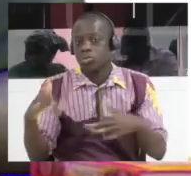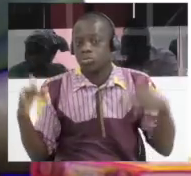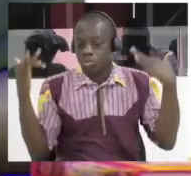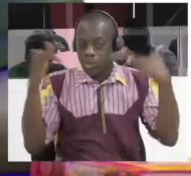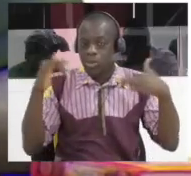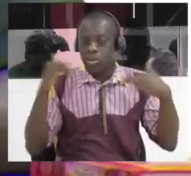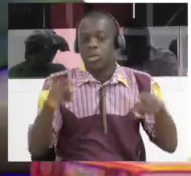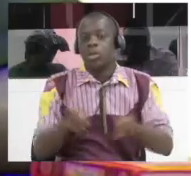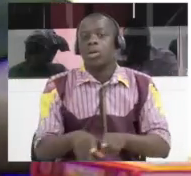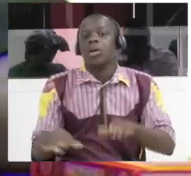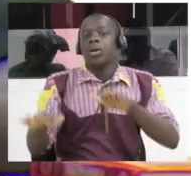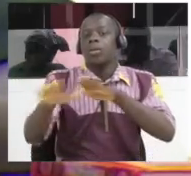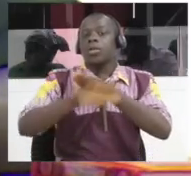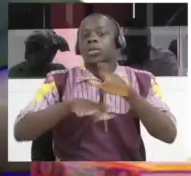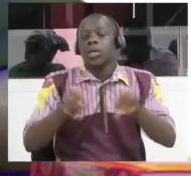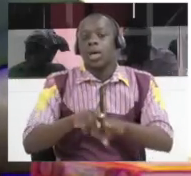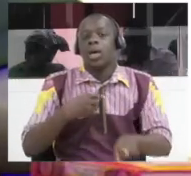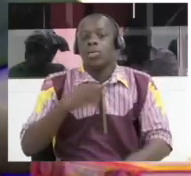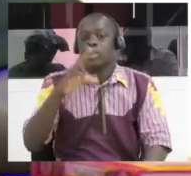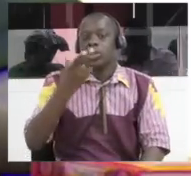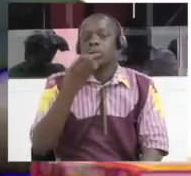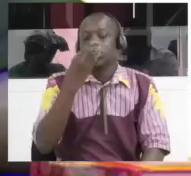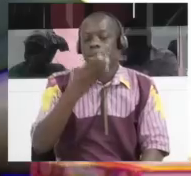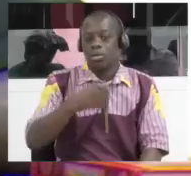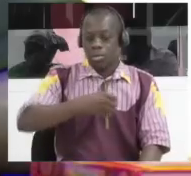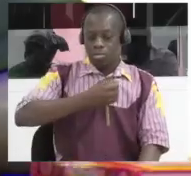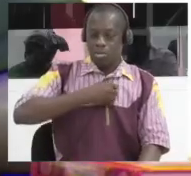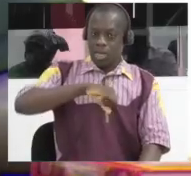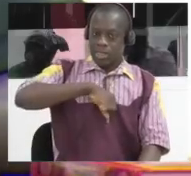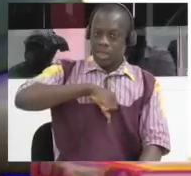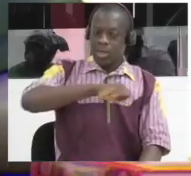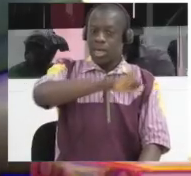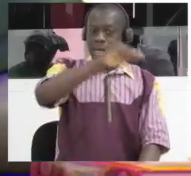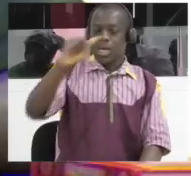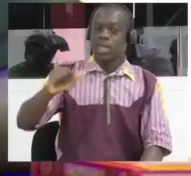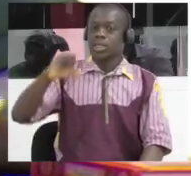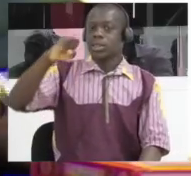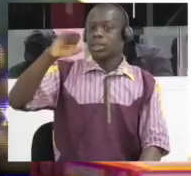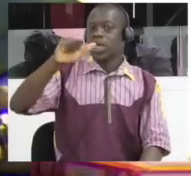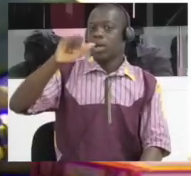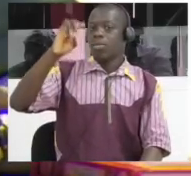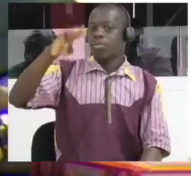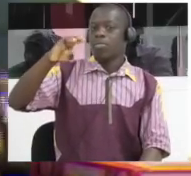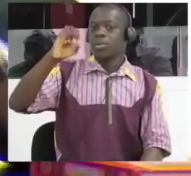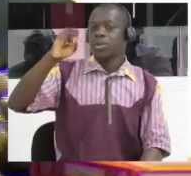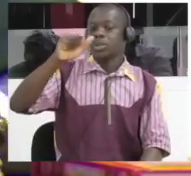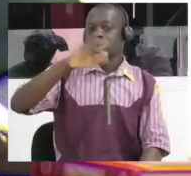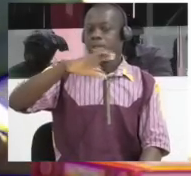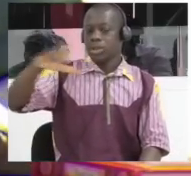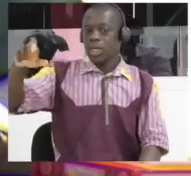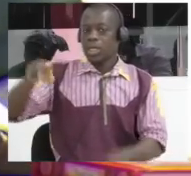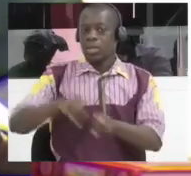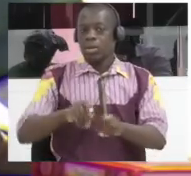but basically, I would say myself and Sam Sar eventually guided that